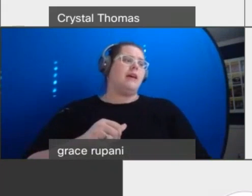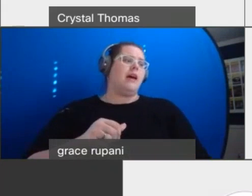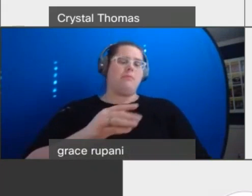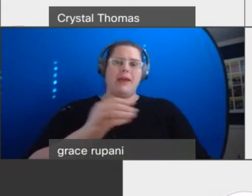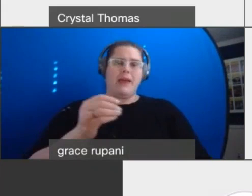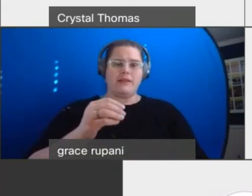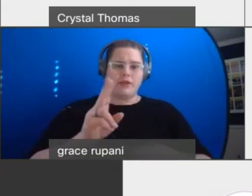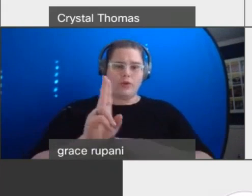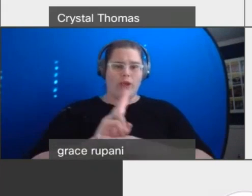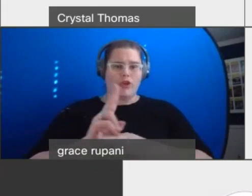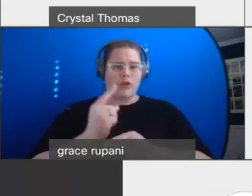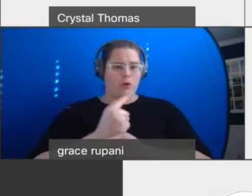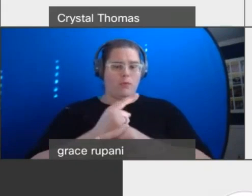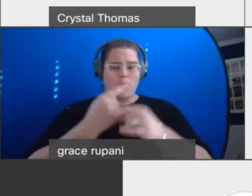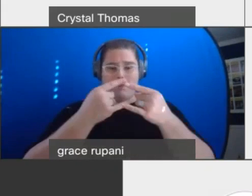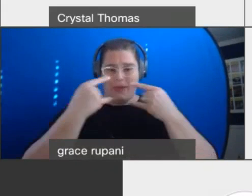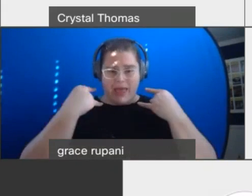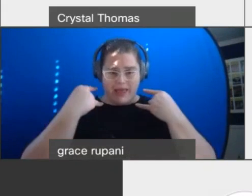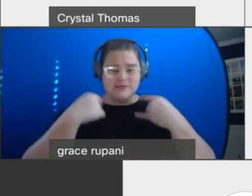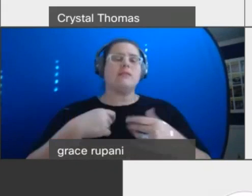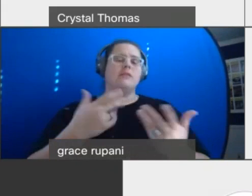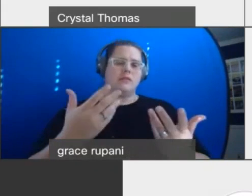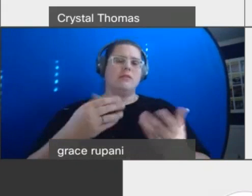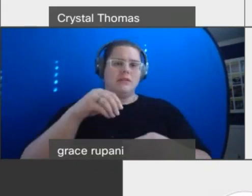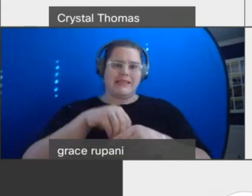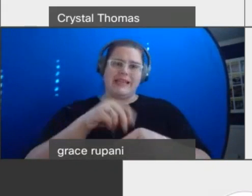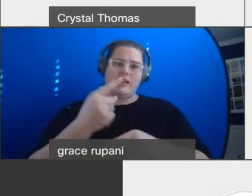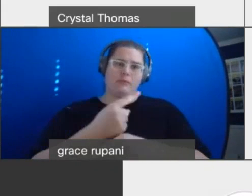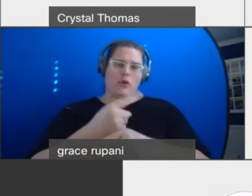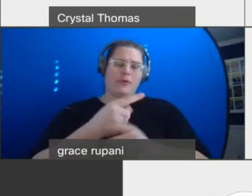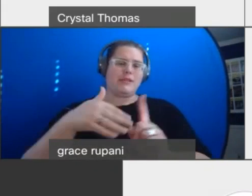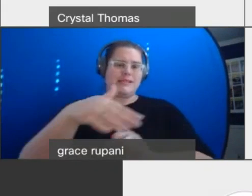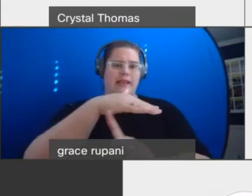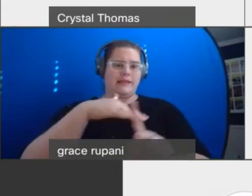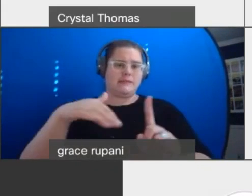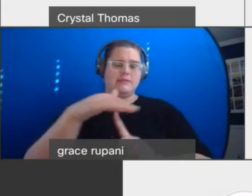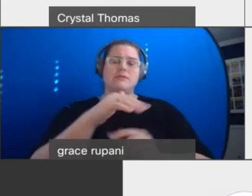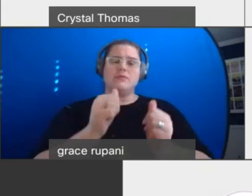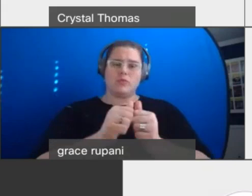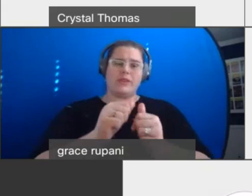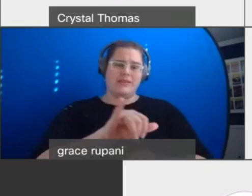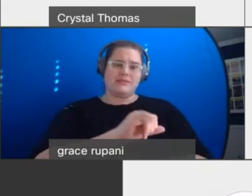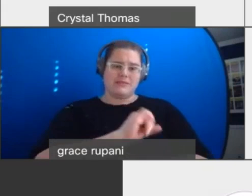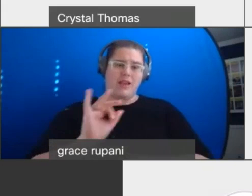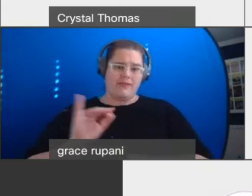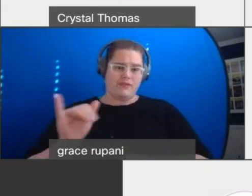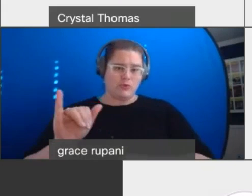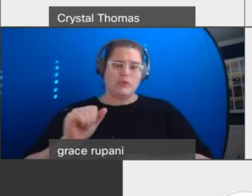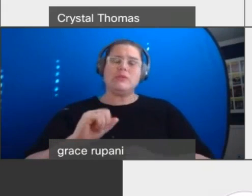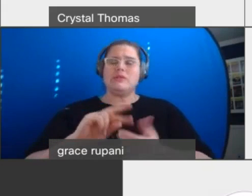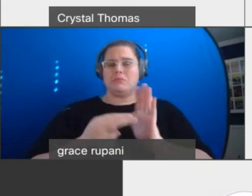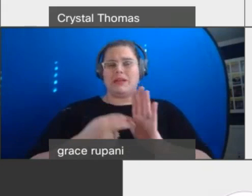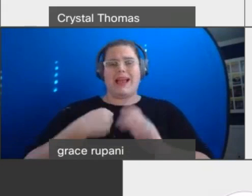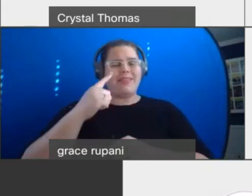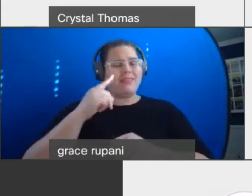wearing the appropriate mask in appropriate settings to meet the staff, I think the plan just has to